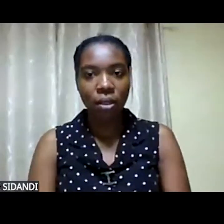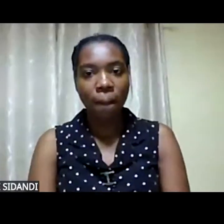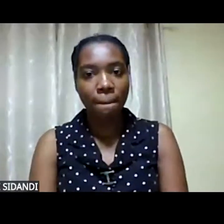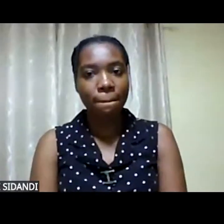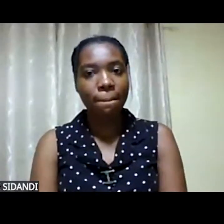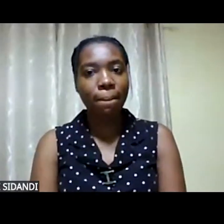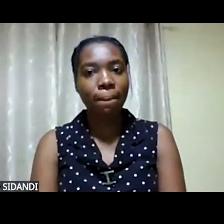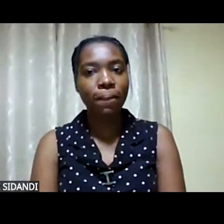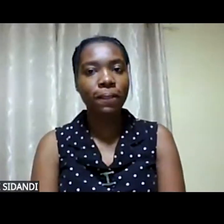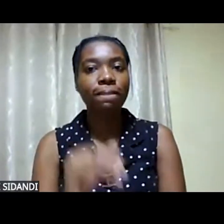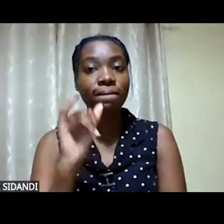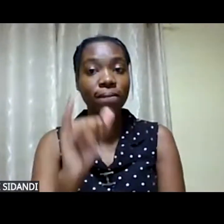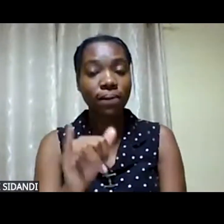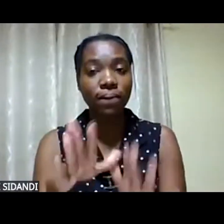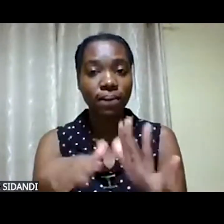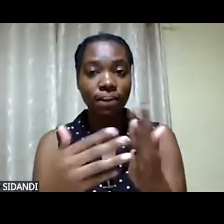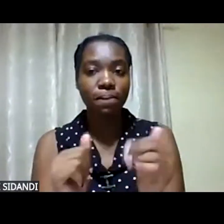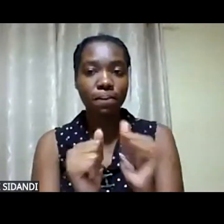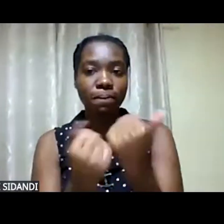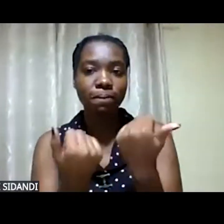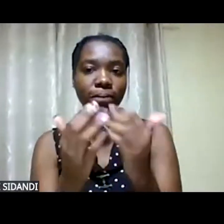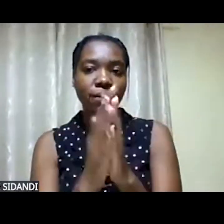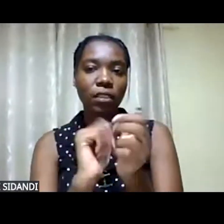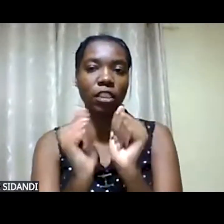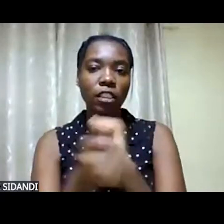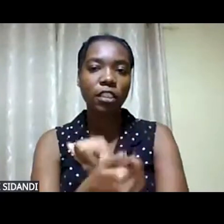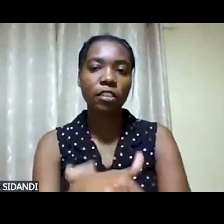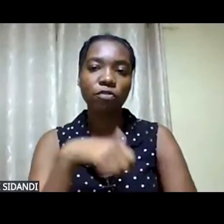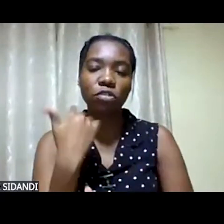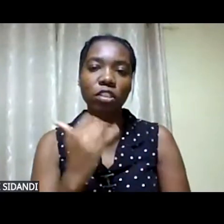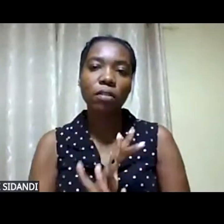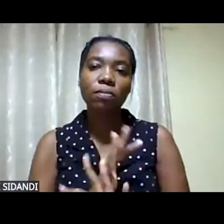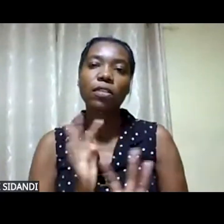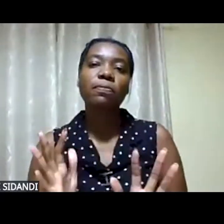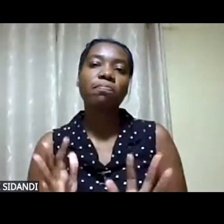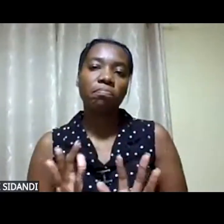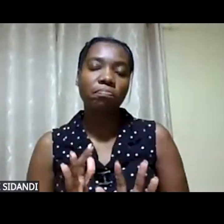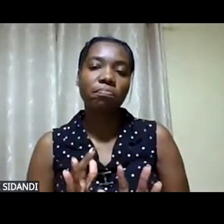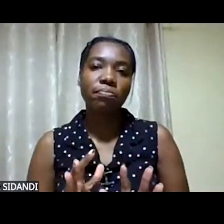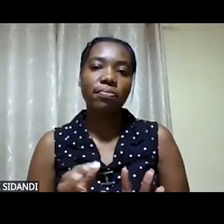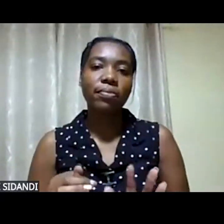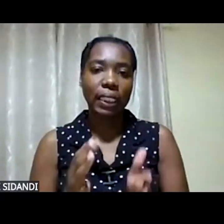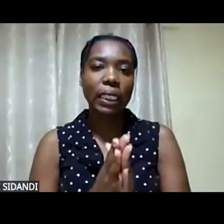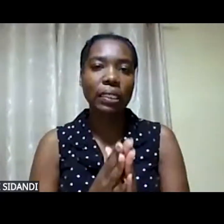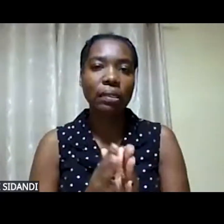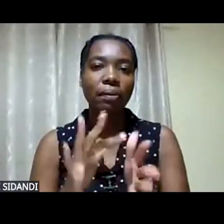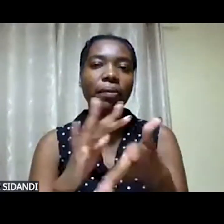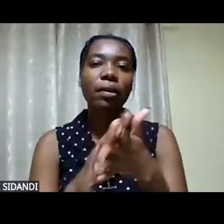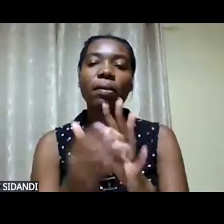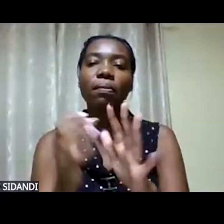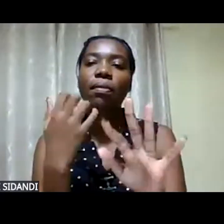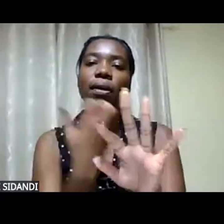that is just how they are, and they have refused to change. And, it just gets difficult, and it's